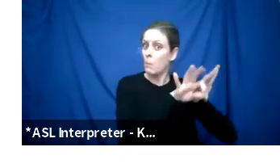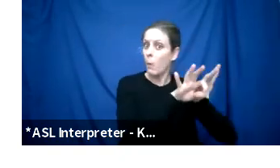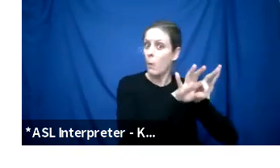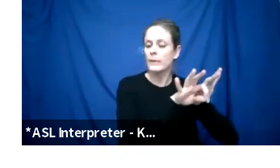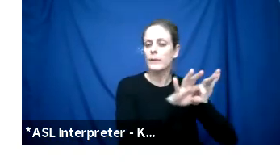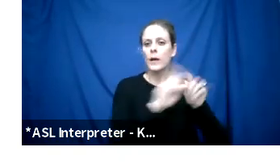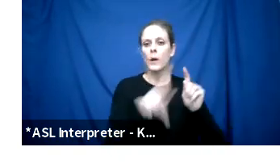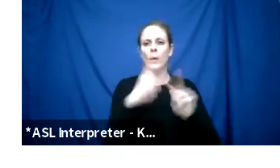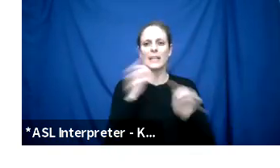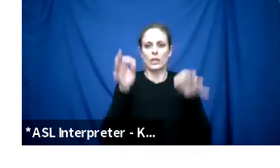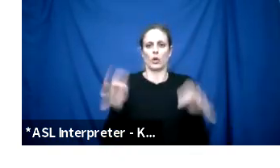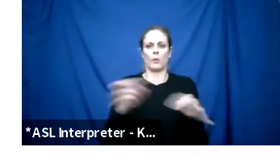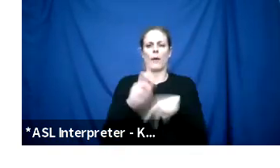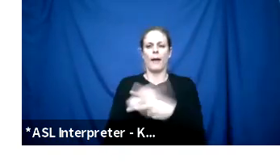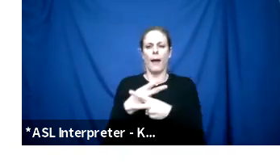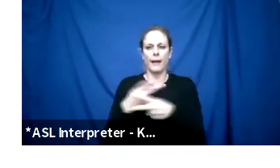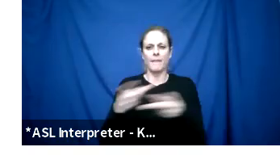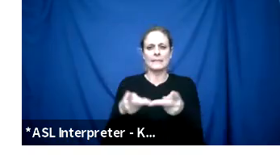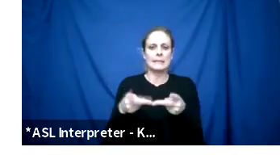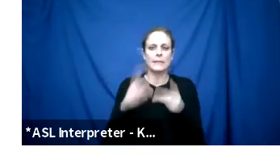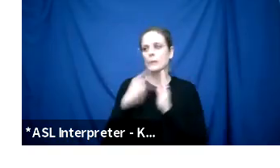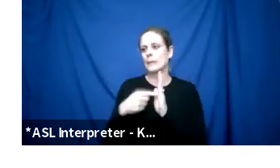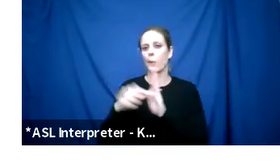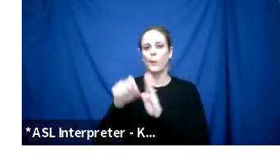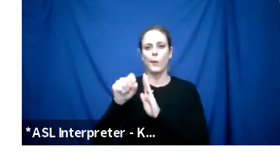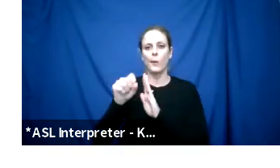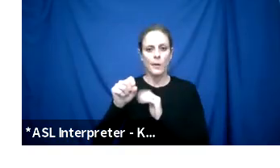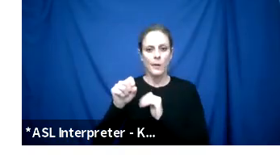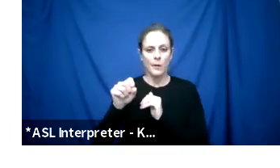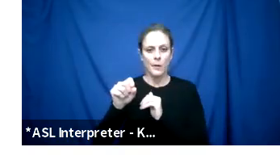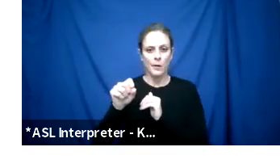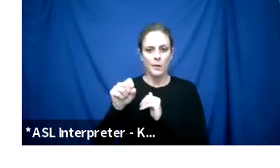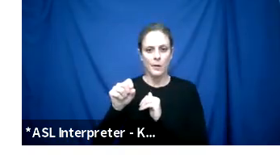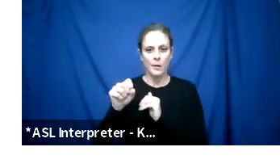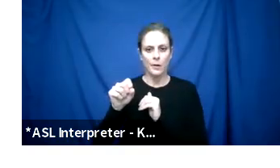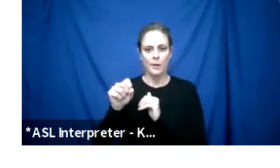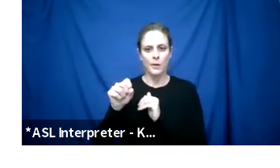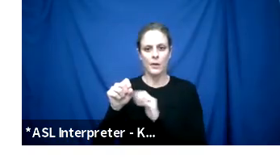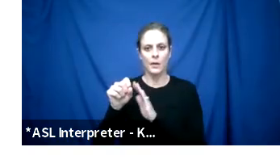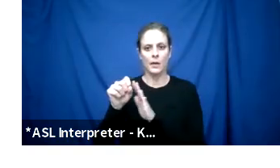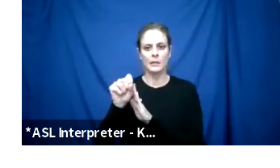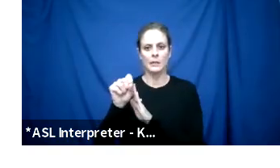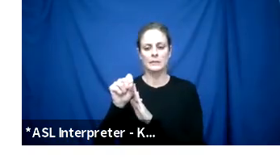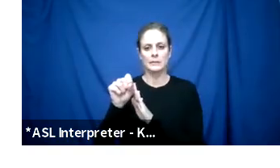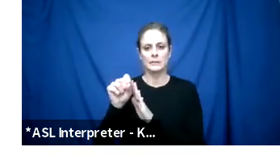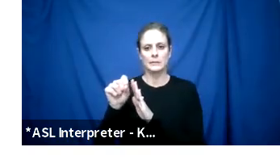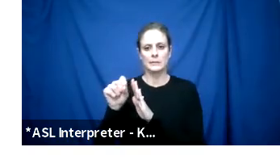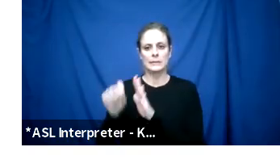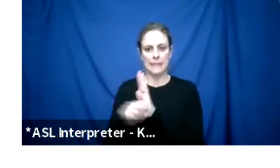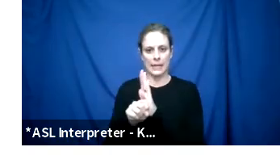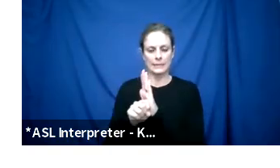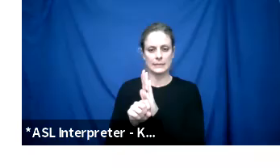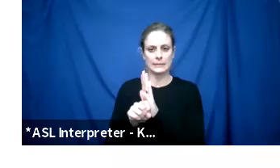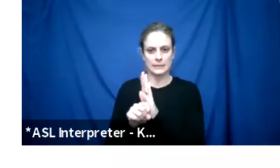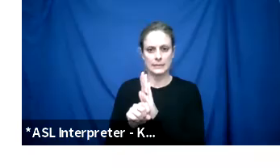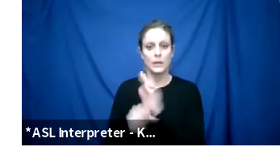determining the type of facility under, let's say, a state code. So as most states have adopted the IBC, the International